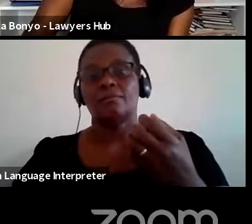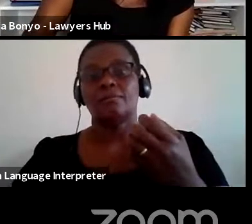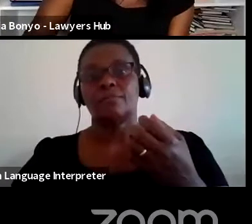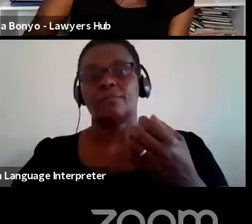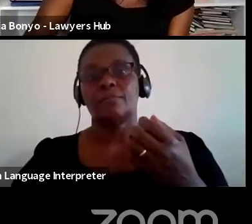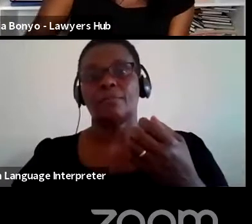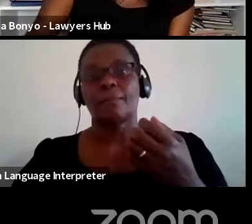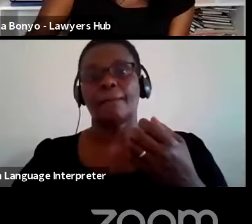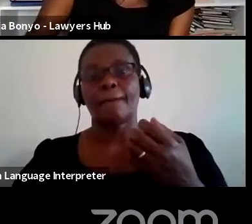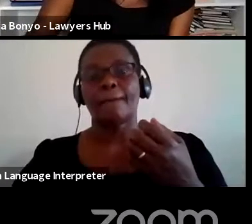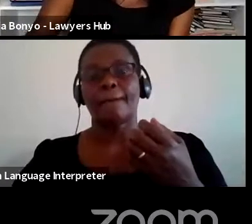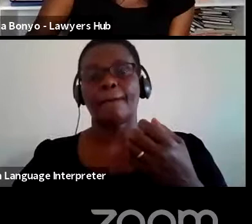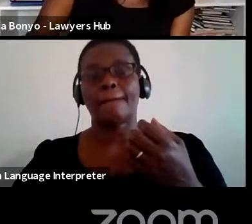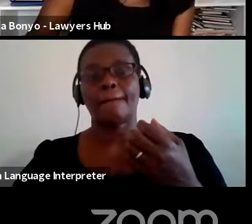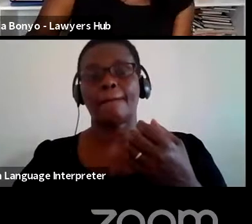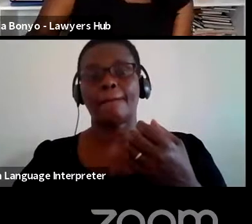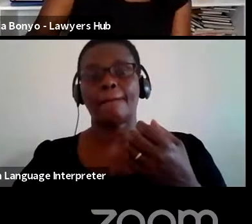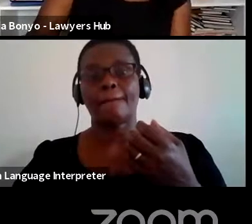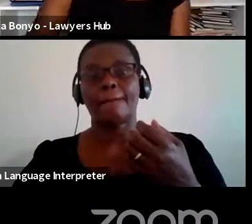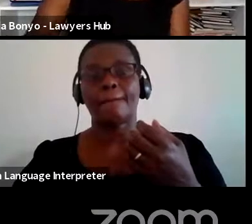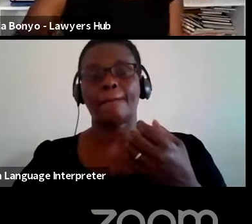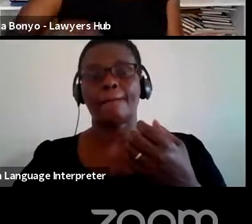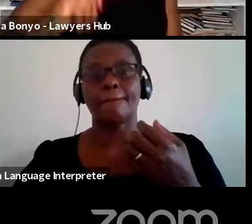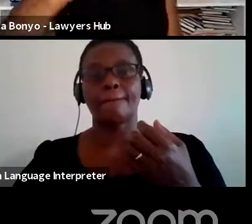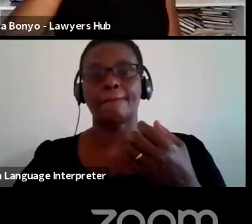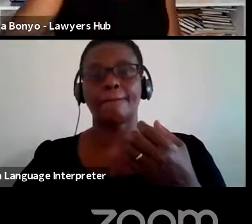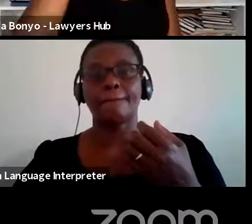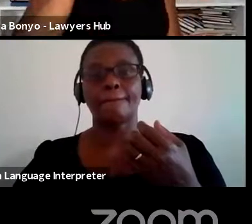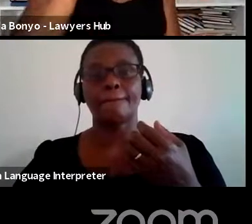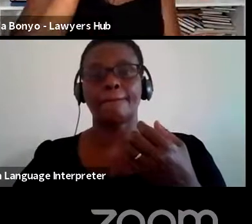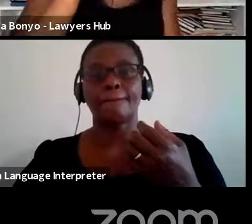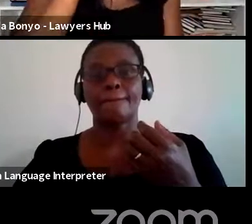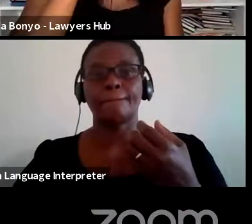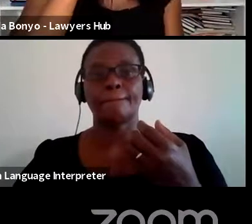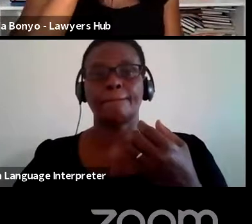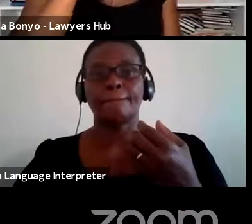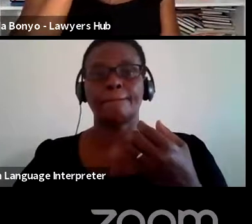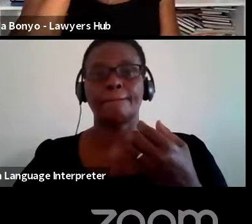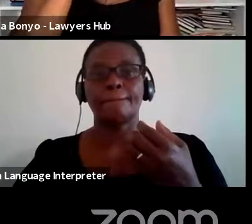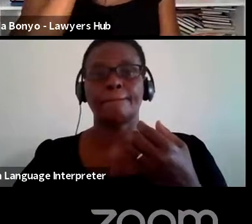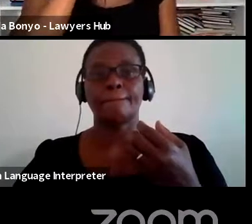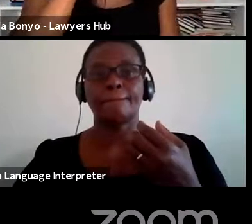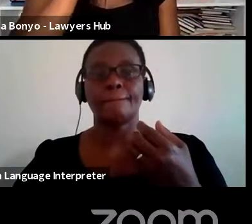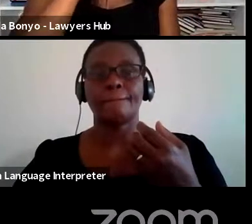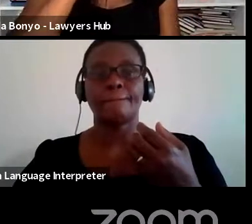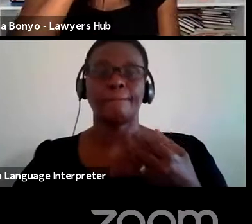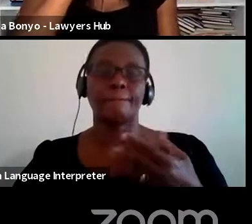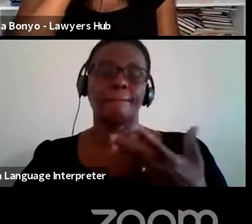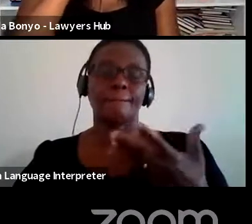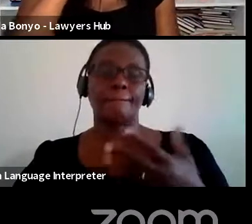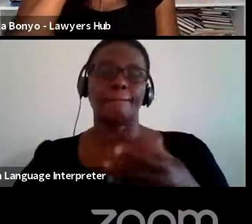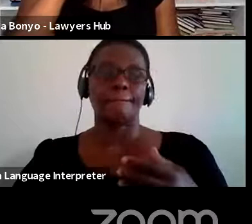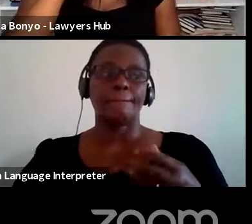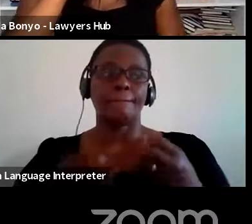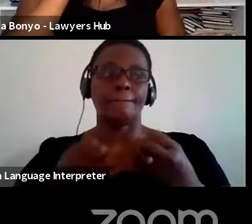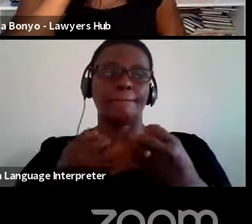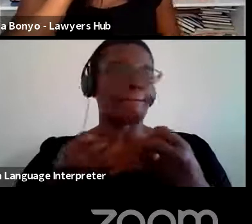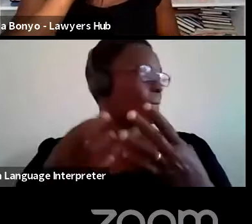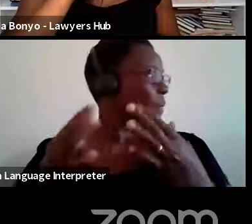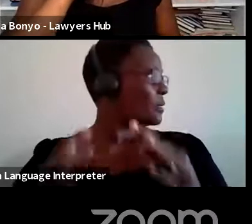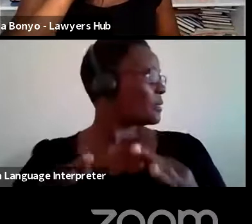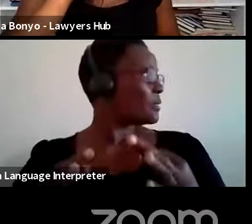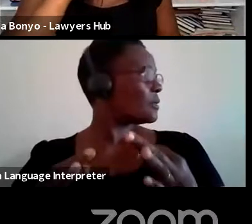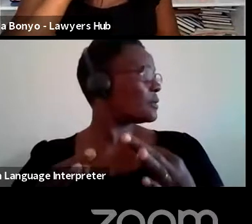were we had to be flexible and adjust a bit. We had a lot of the planning we had done was going to be around